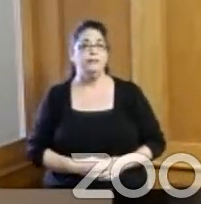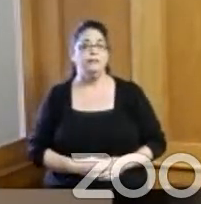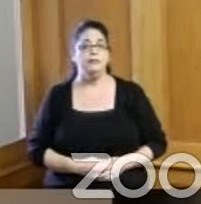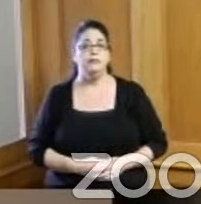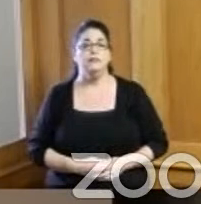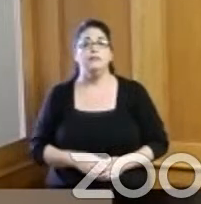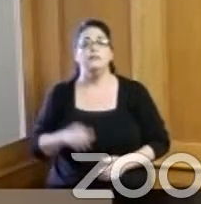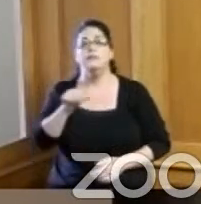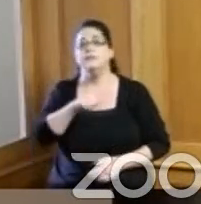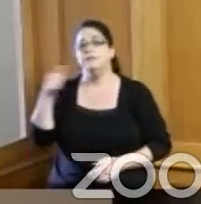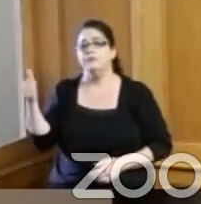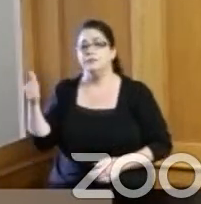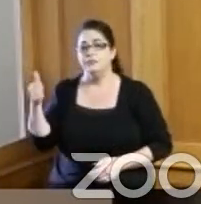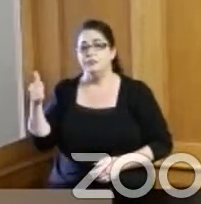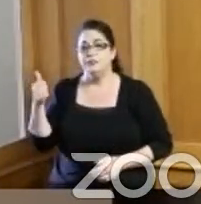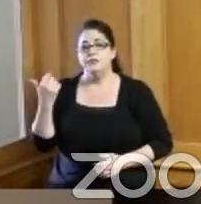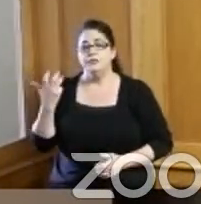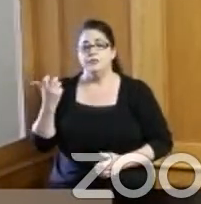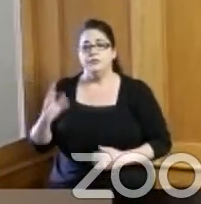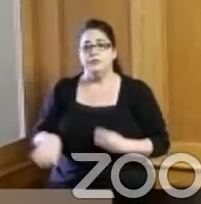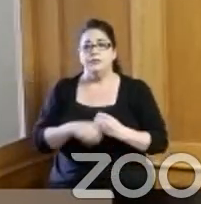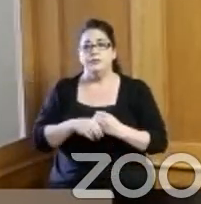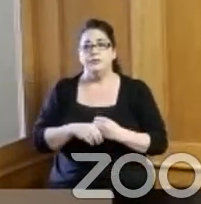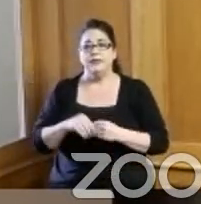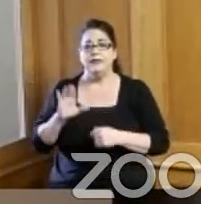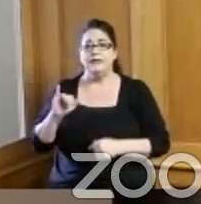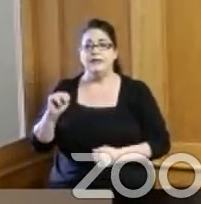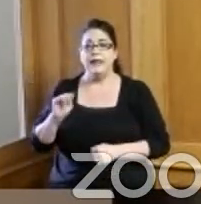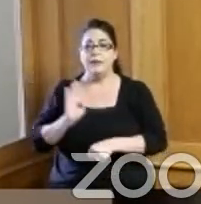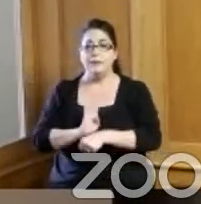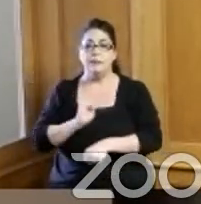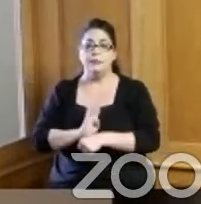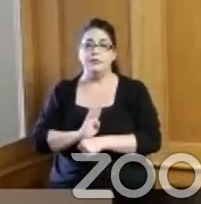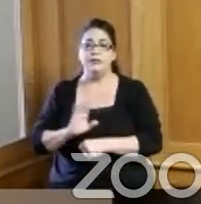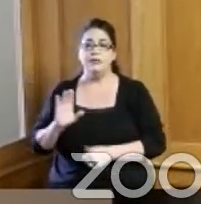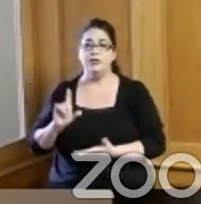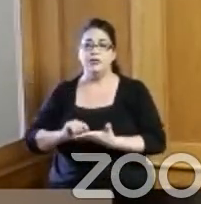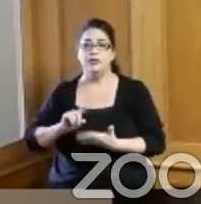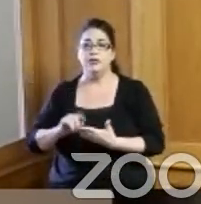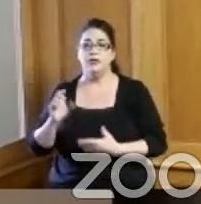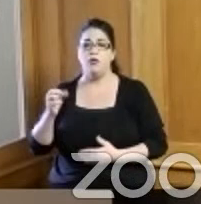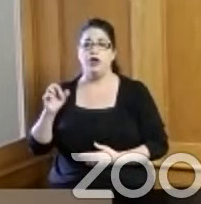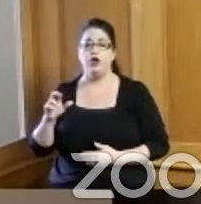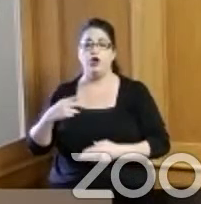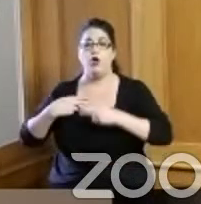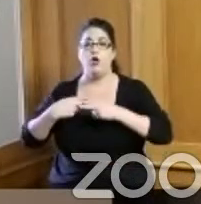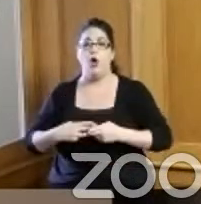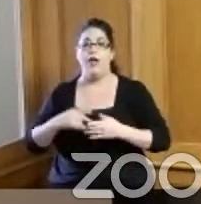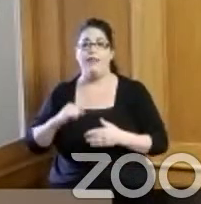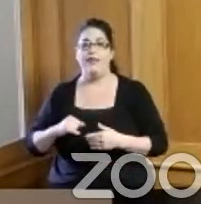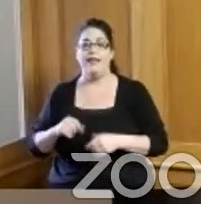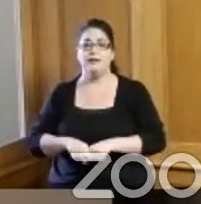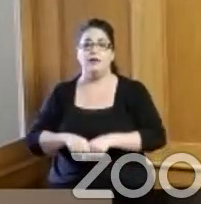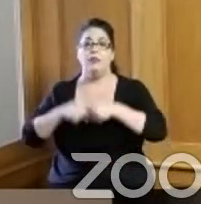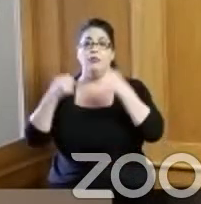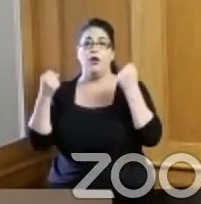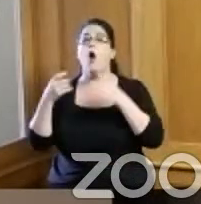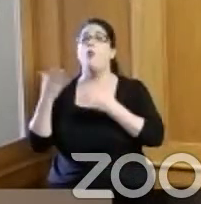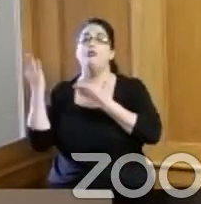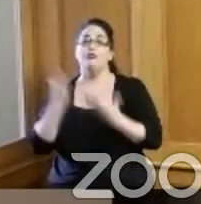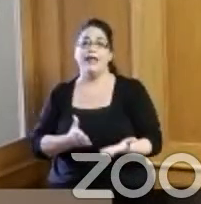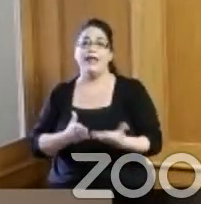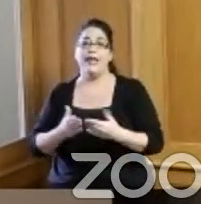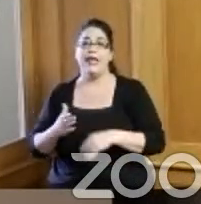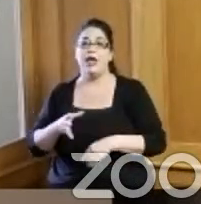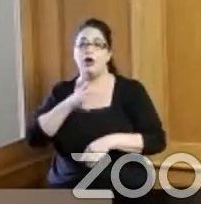thing I would like to bring up is the Cincinnati Business Courier is called this project Bringing Urban Living to the Country